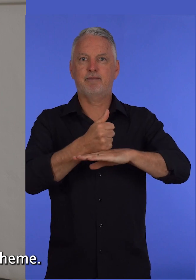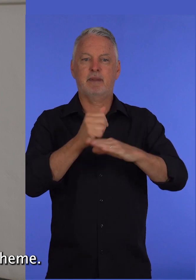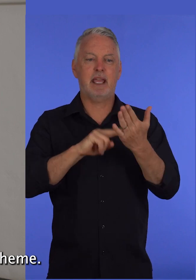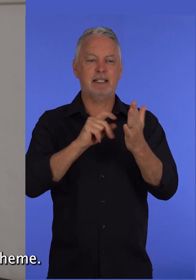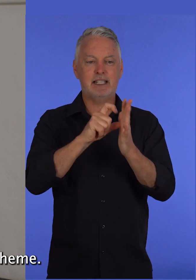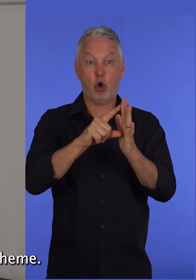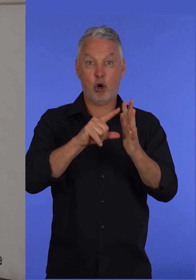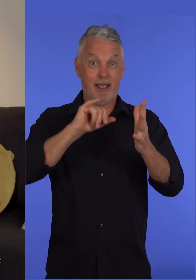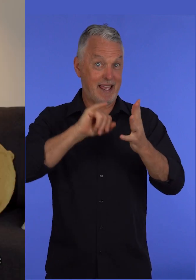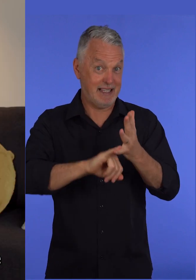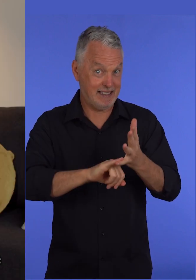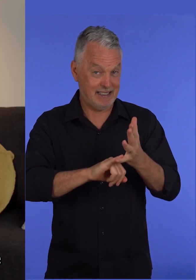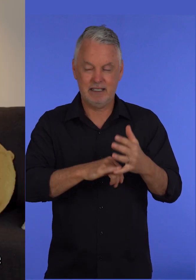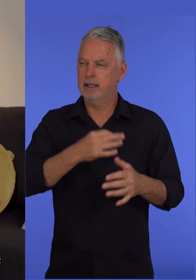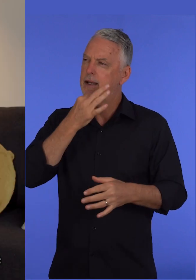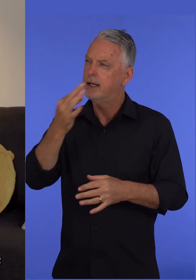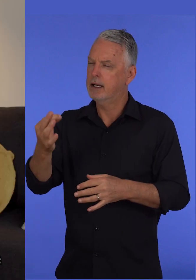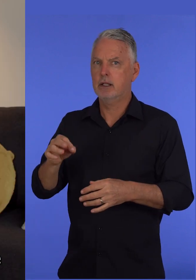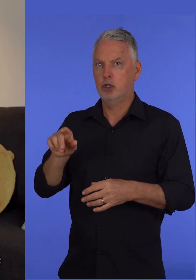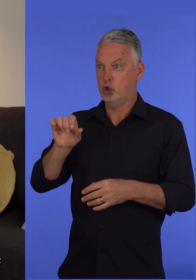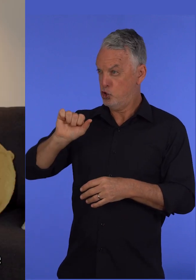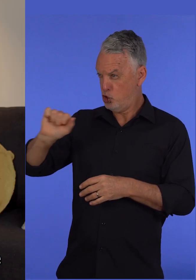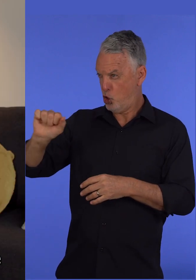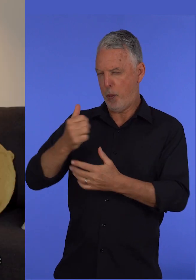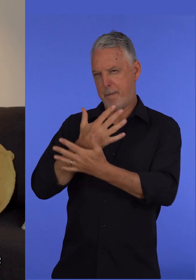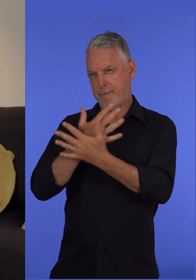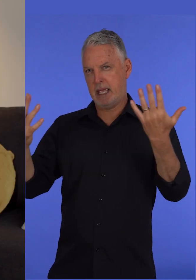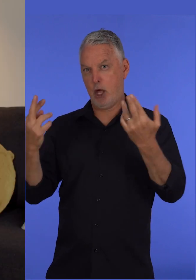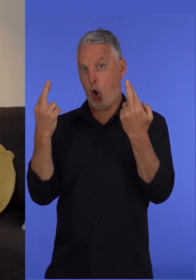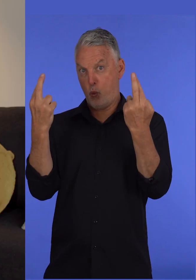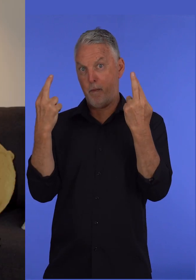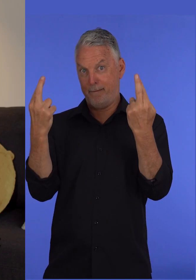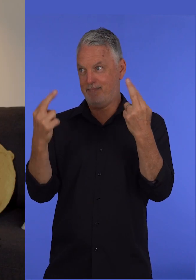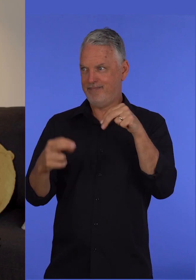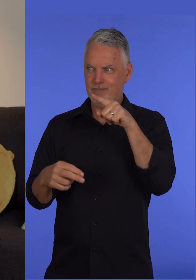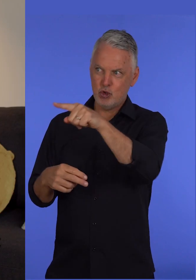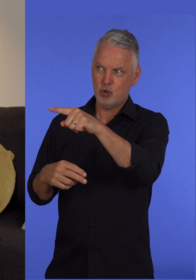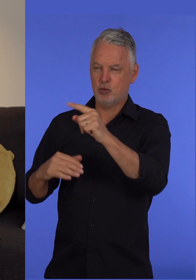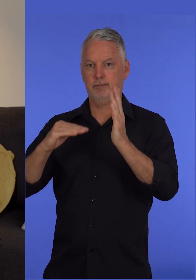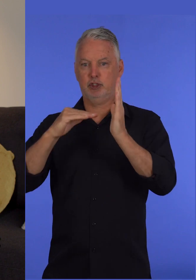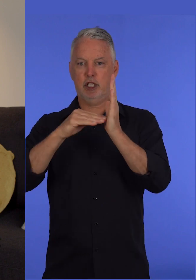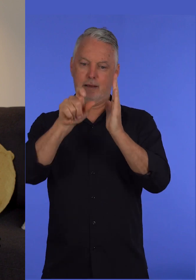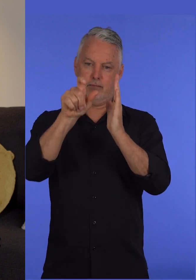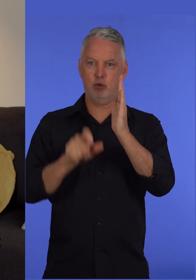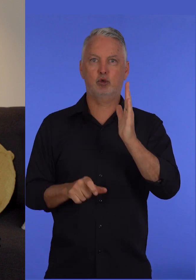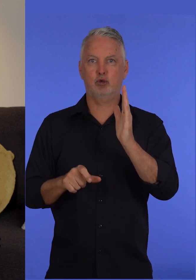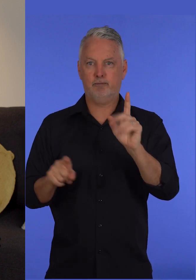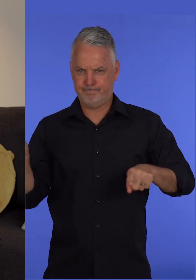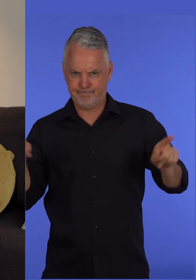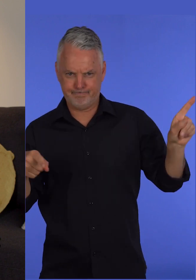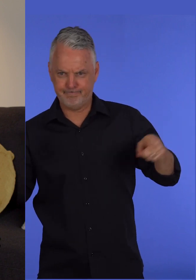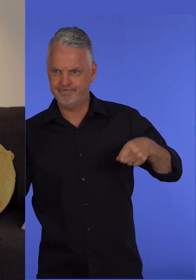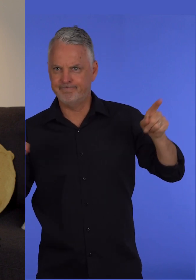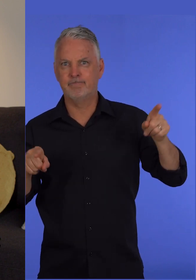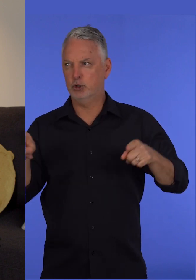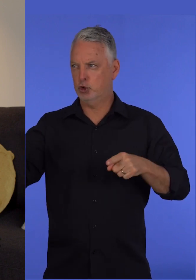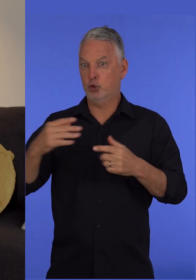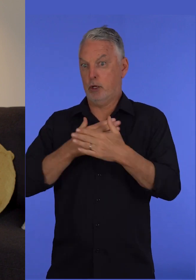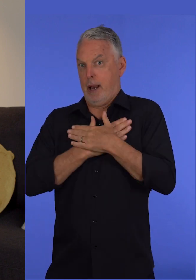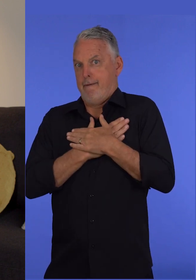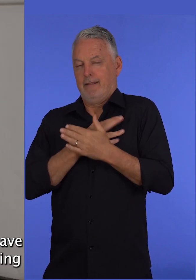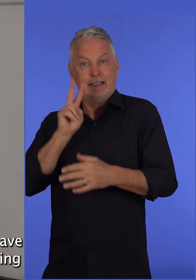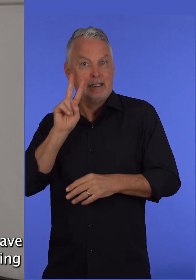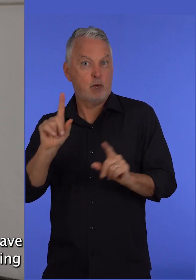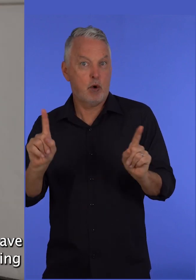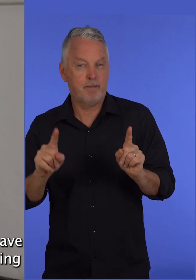Disability Insurance Scheme. And what's your greatest hope being in that position that you would love to